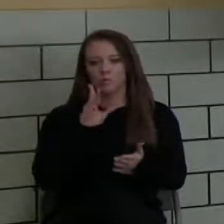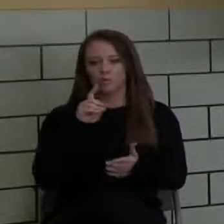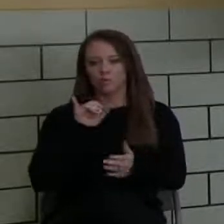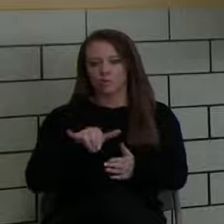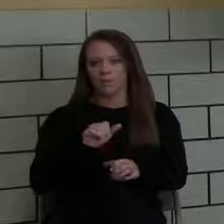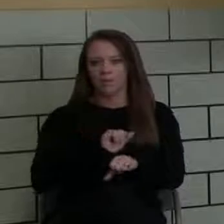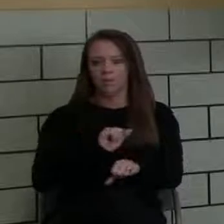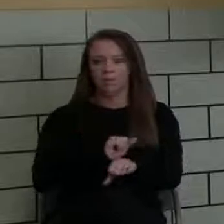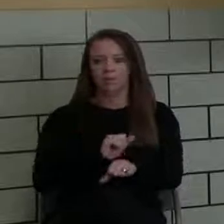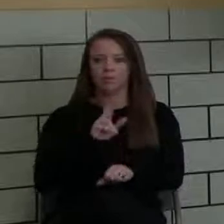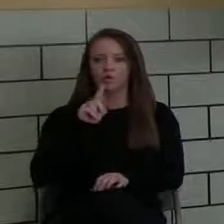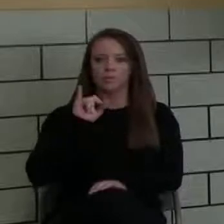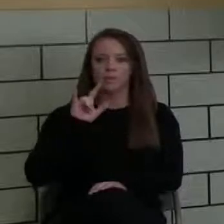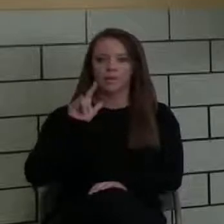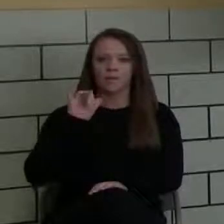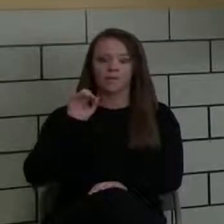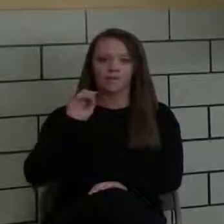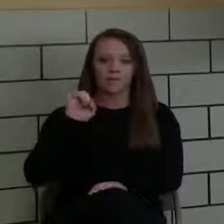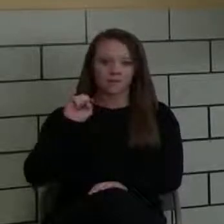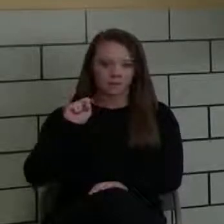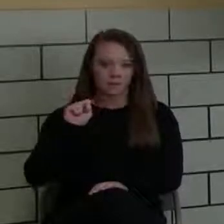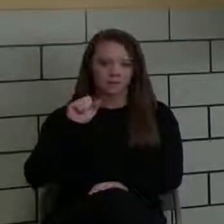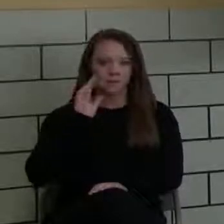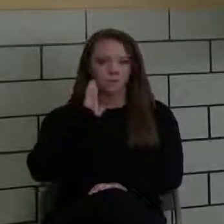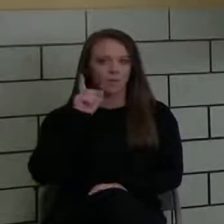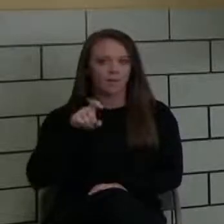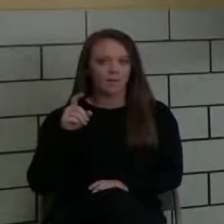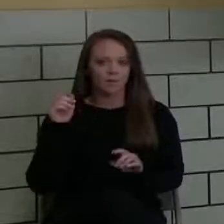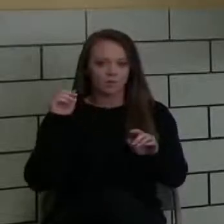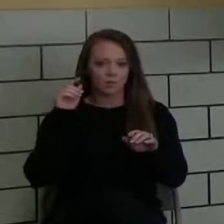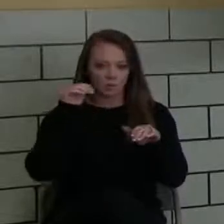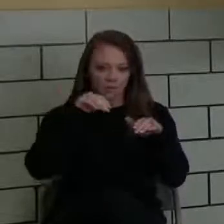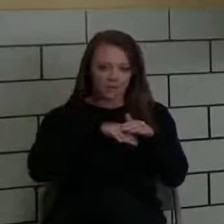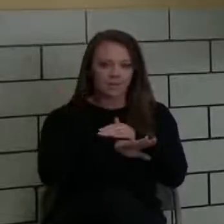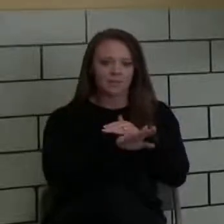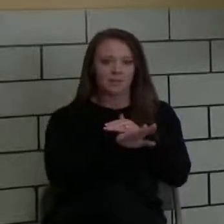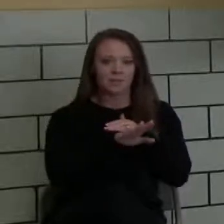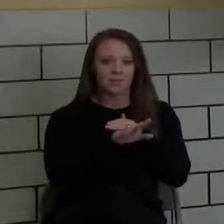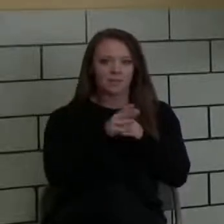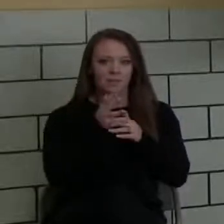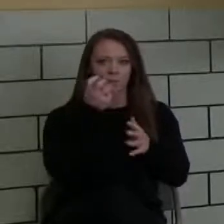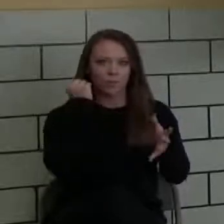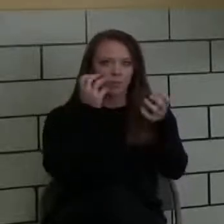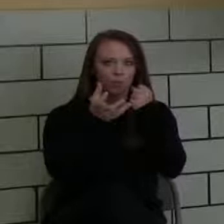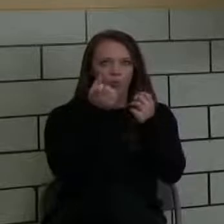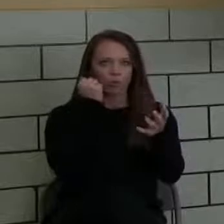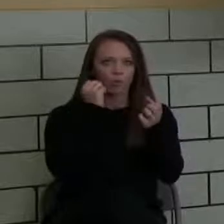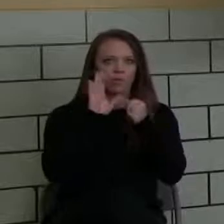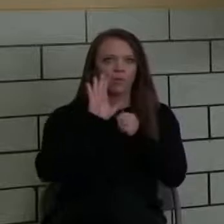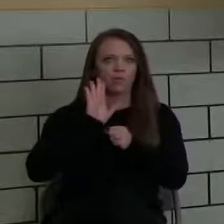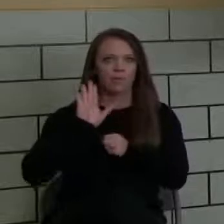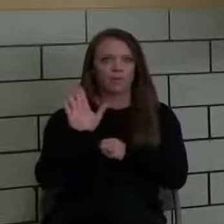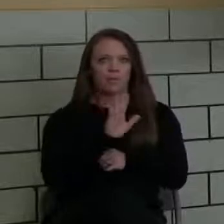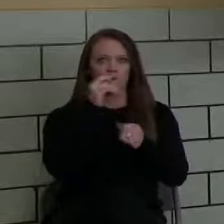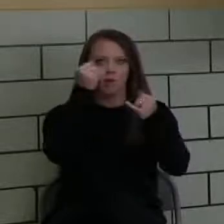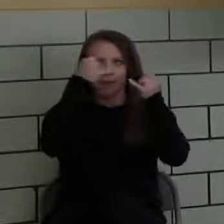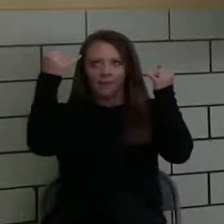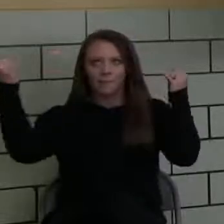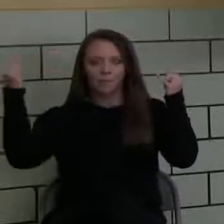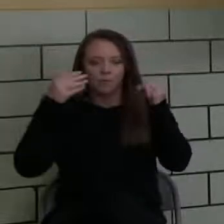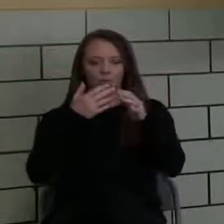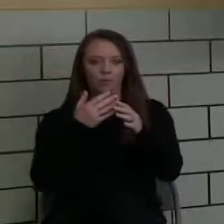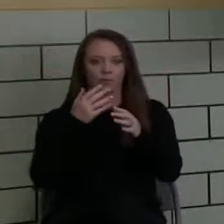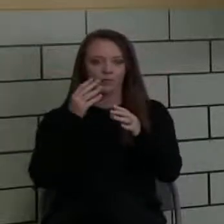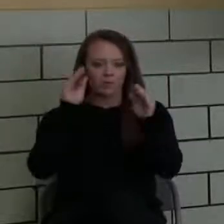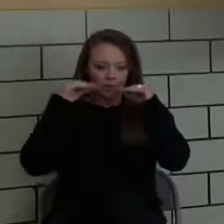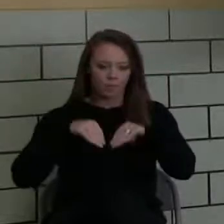period of time where they have to come in and pull their cable through and get their facility set up to operate underground before